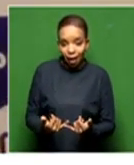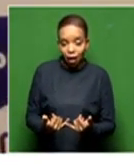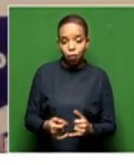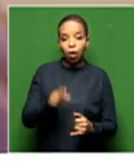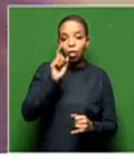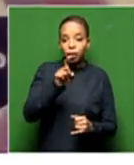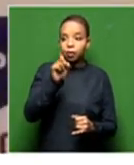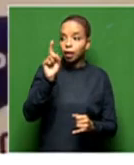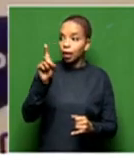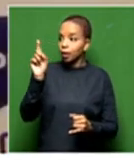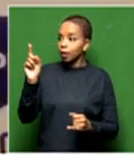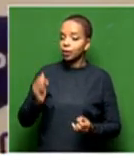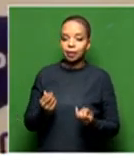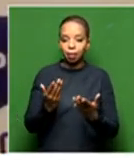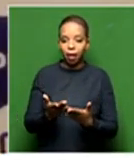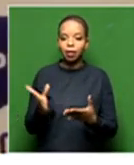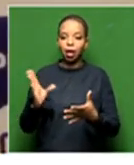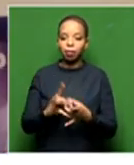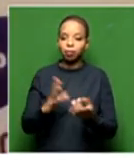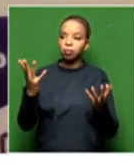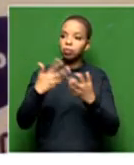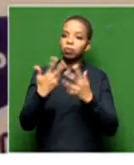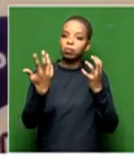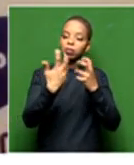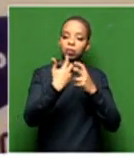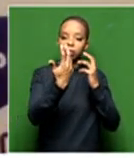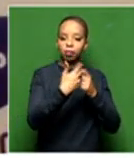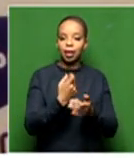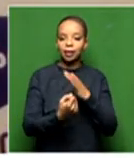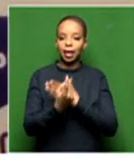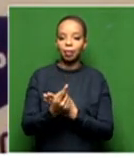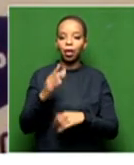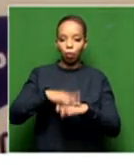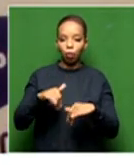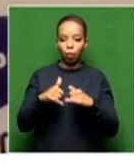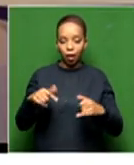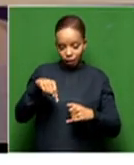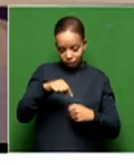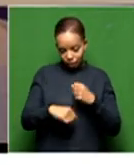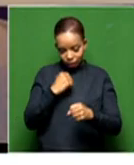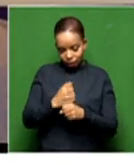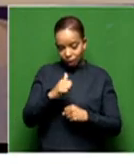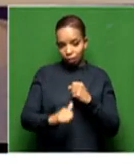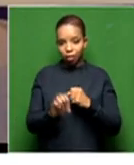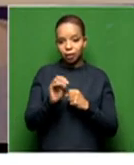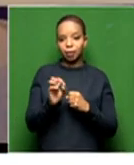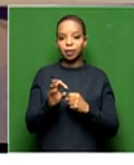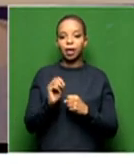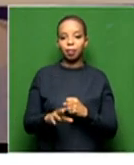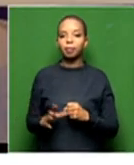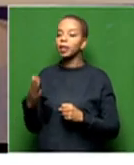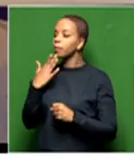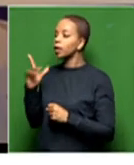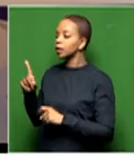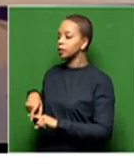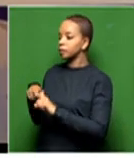of those technologies with buyers of those technologies. And it's all happening online this year in September. Right. Now, Nick, please stay on the line. We'll